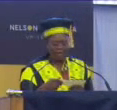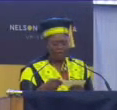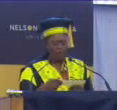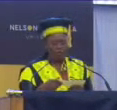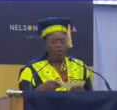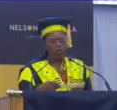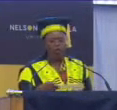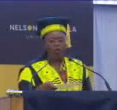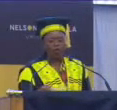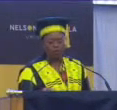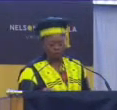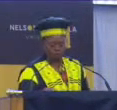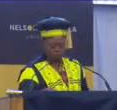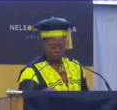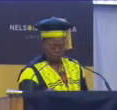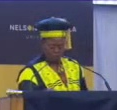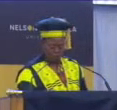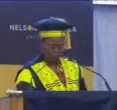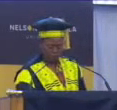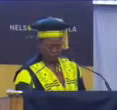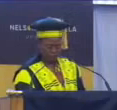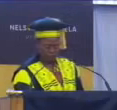Bonele Lugongolo.